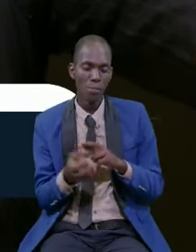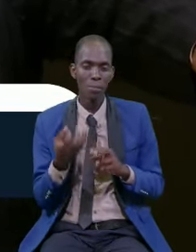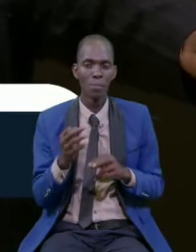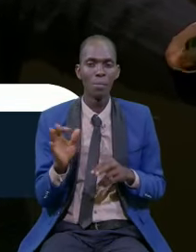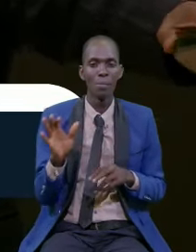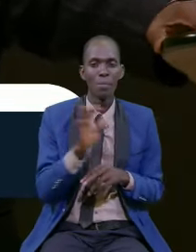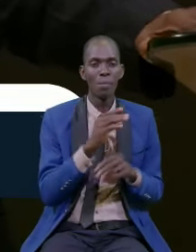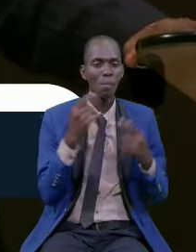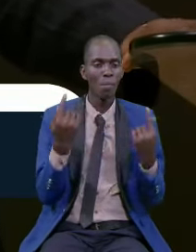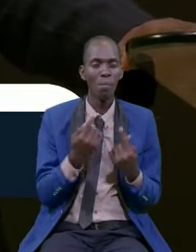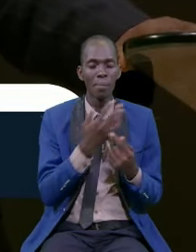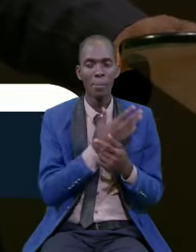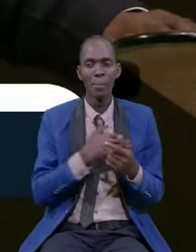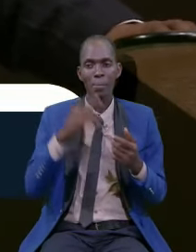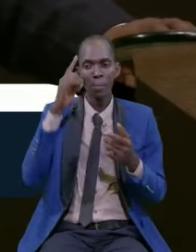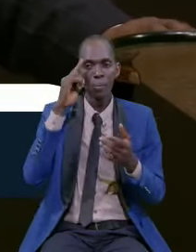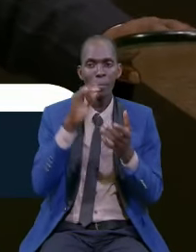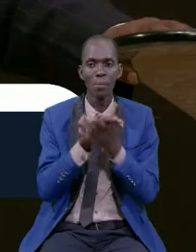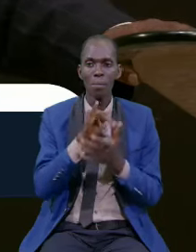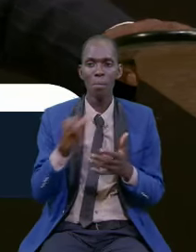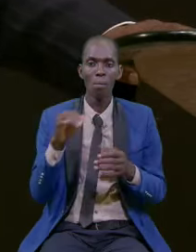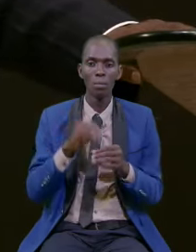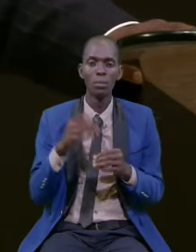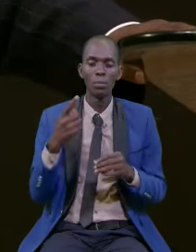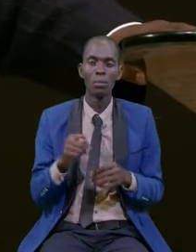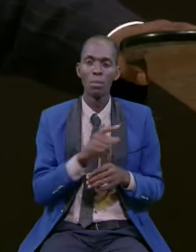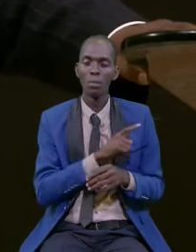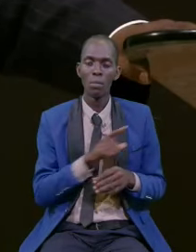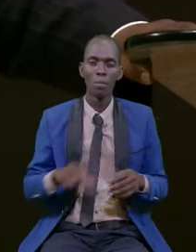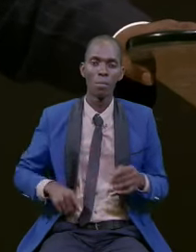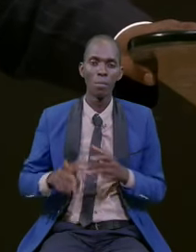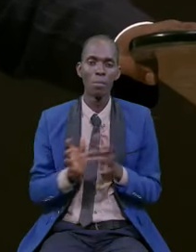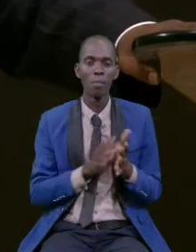and believing in and the Lord Jesus Christ. And then